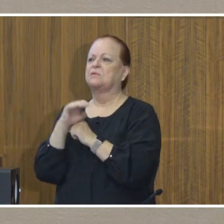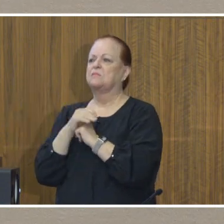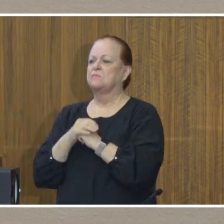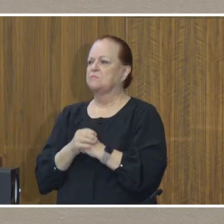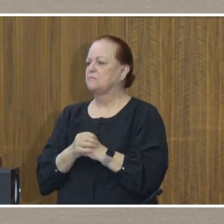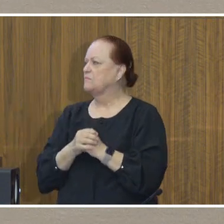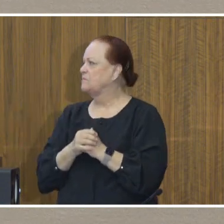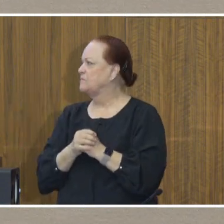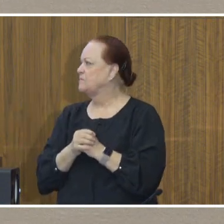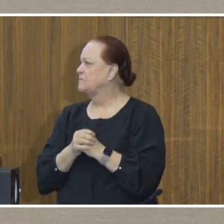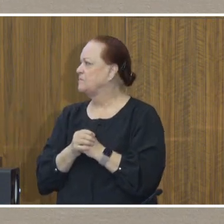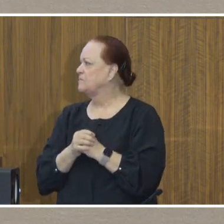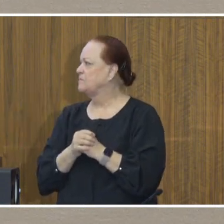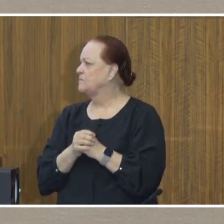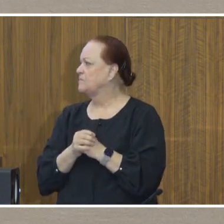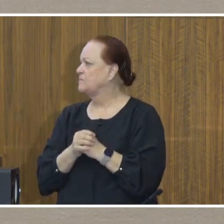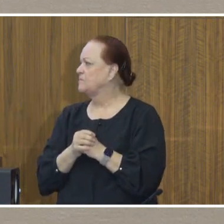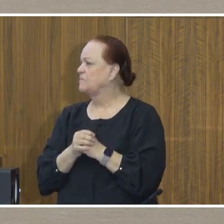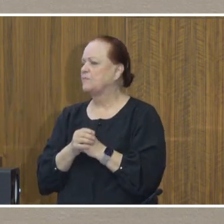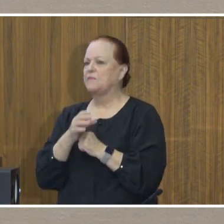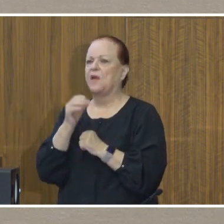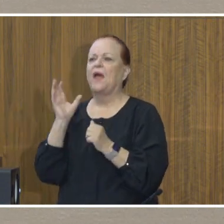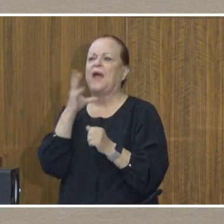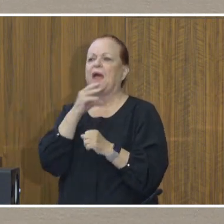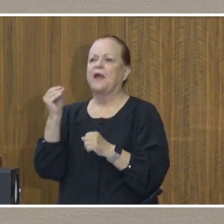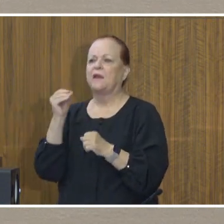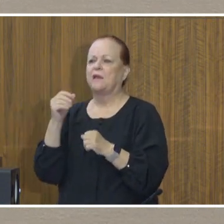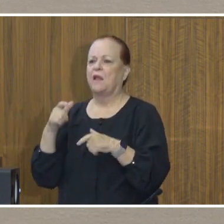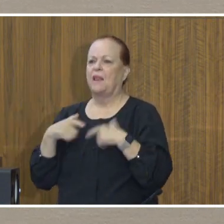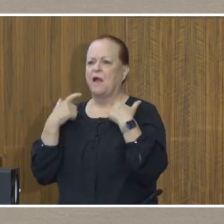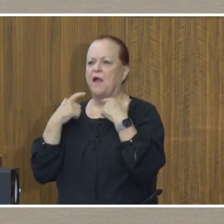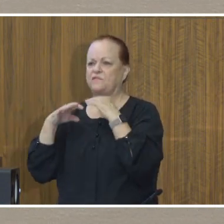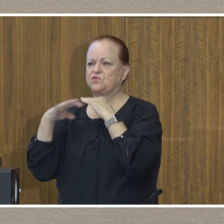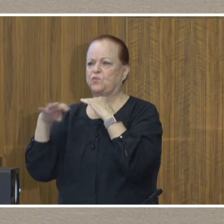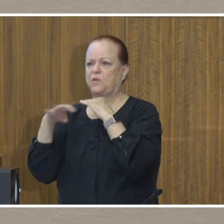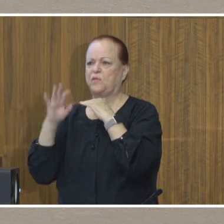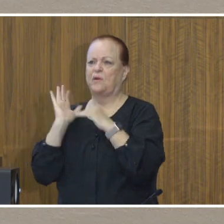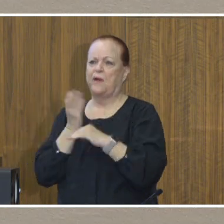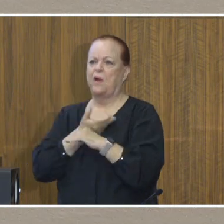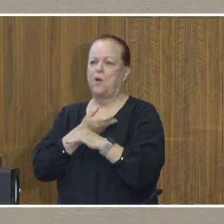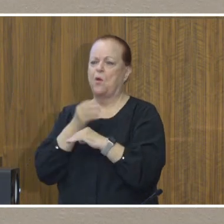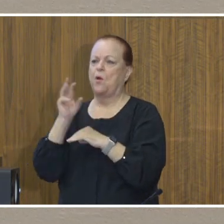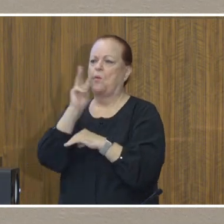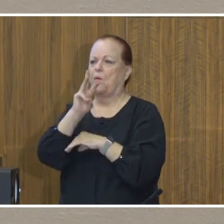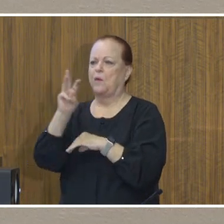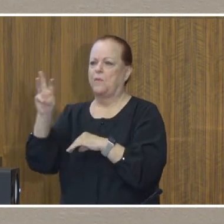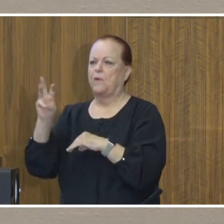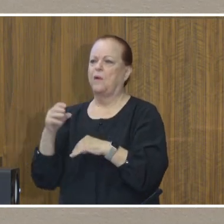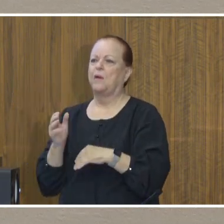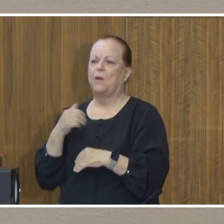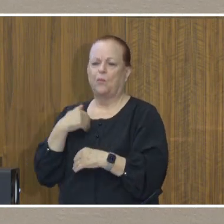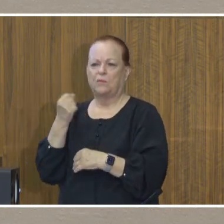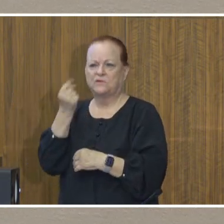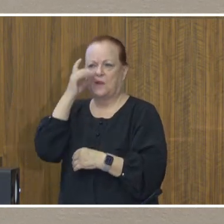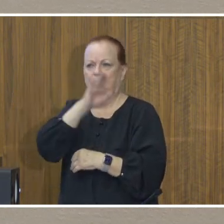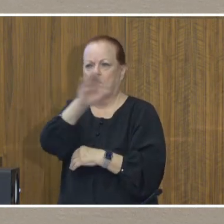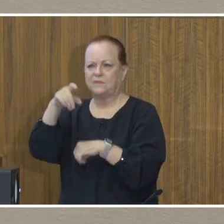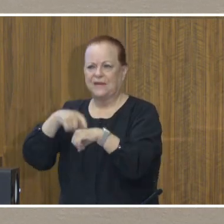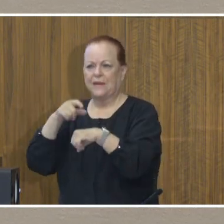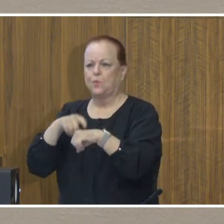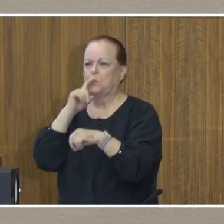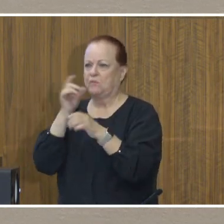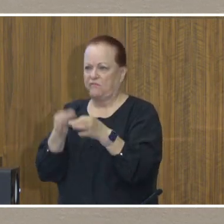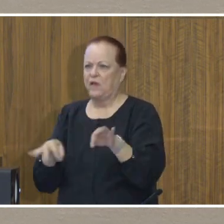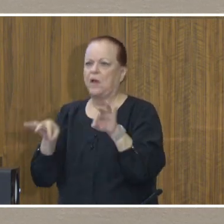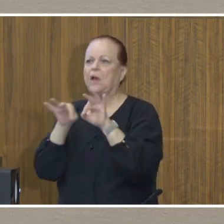on our website. We understand your time is valuable, and so we appreciate that you made accommodations to